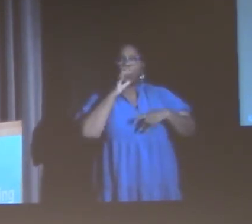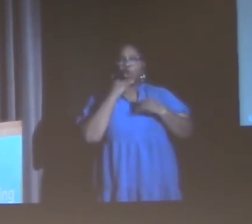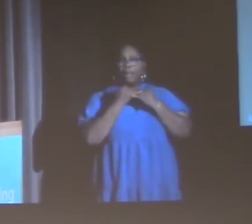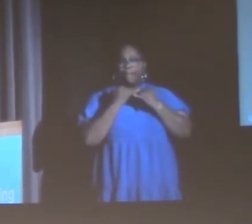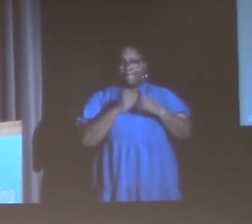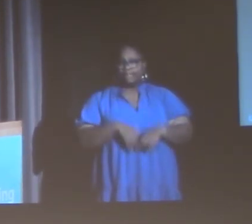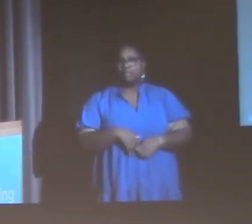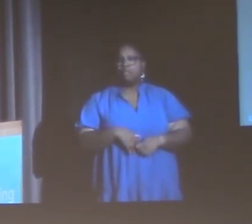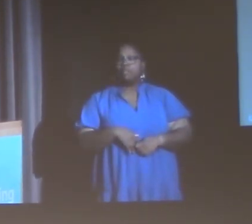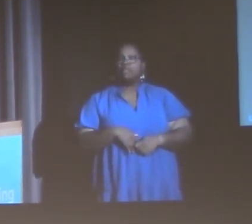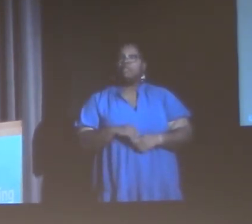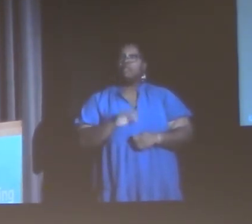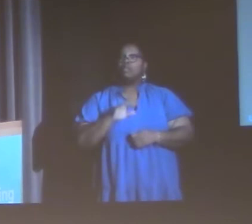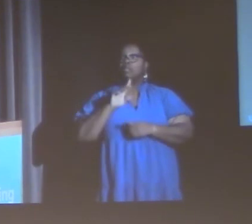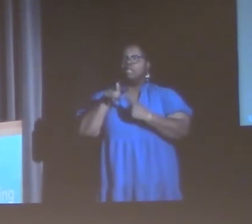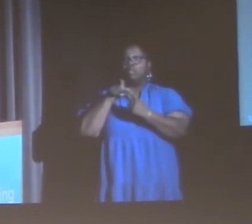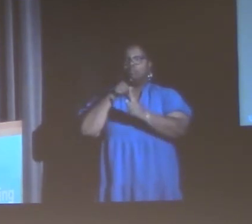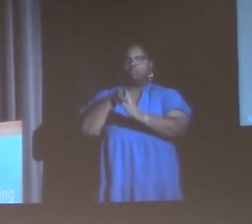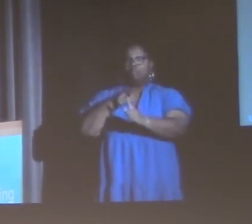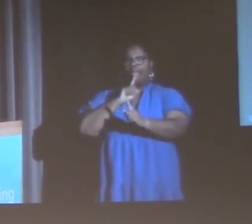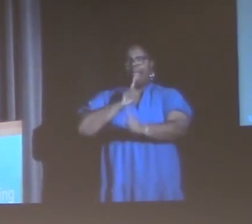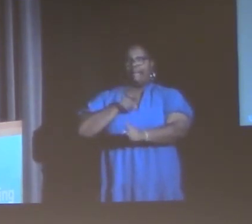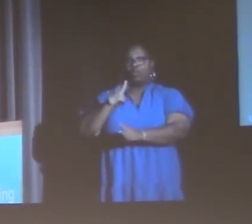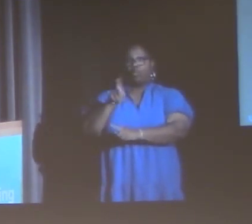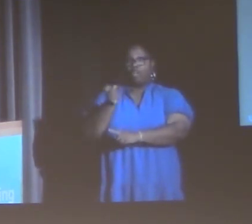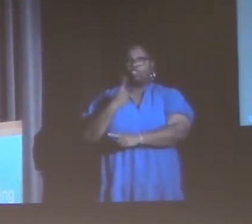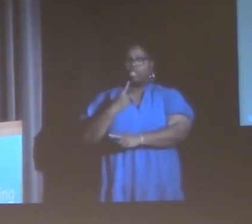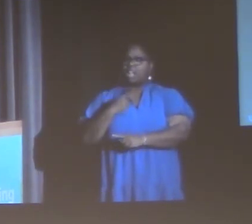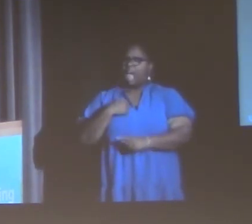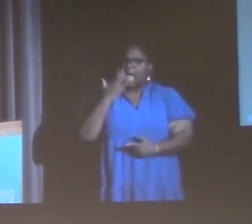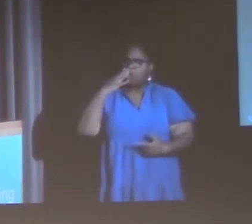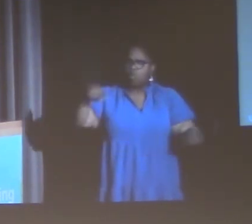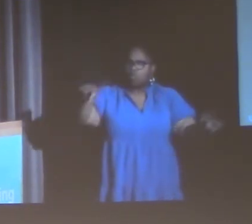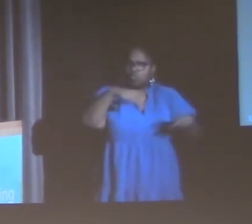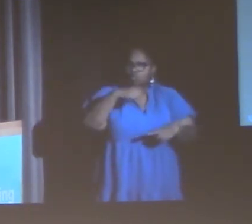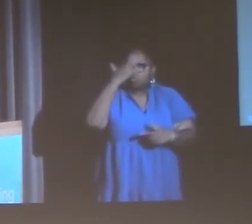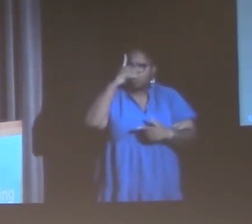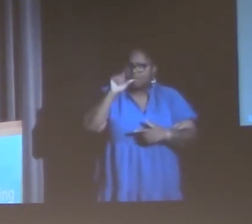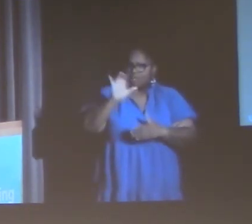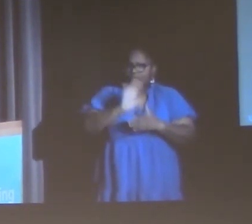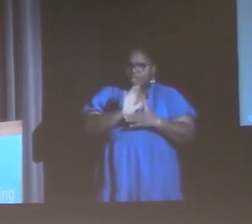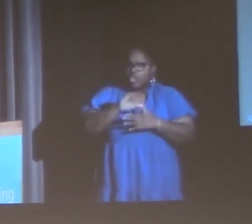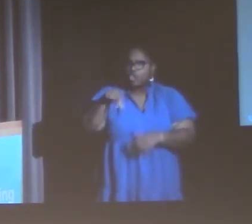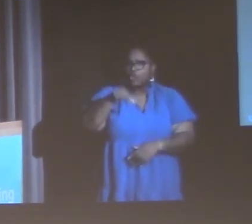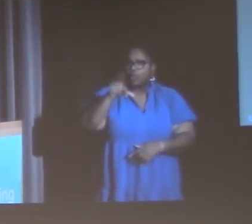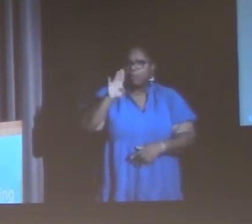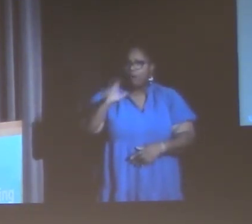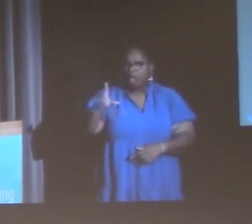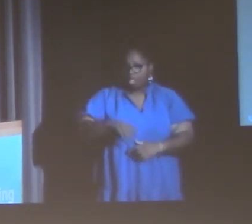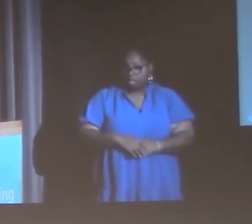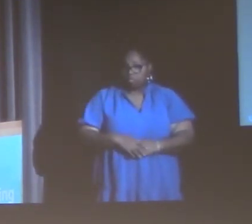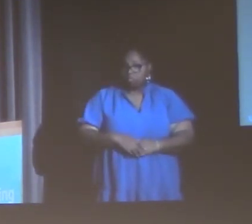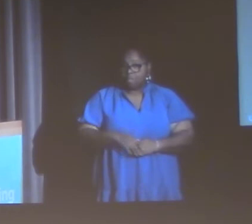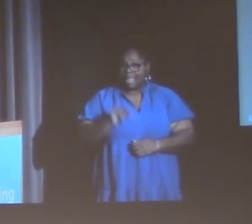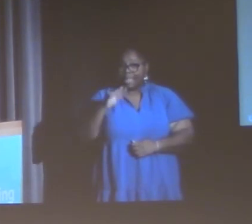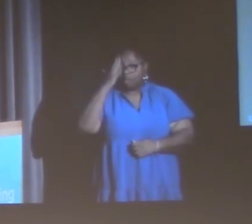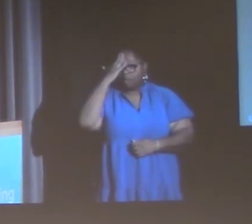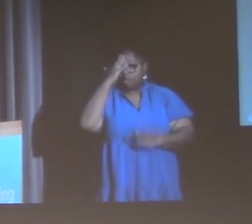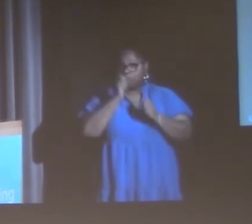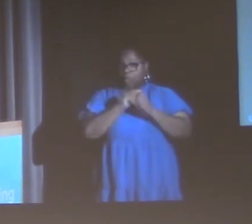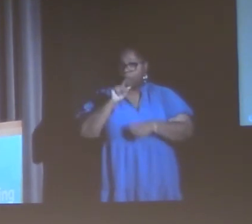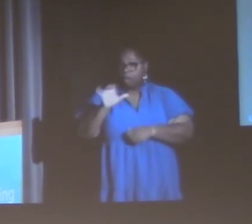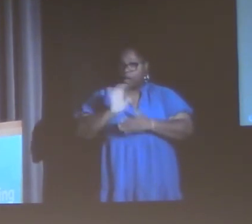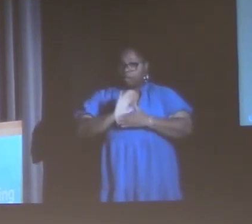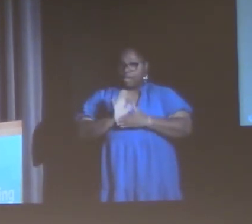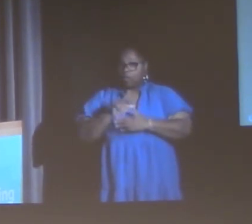to give a specific example. I don't know if people here are familiar with the documentary Cue Ball. If you're familiar with the documentary Cue Ball, what